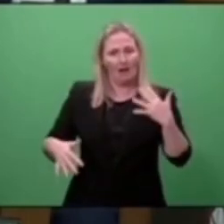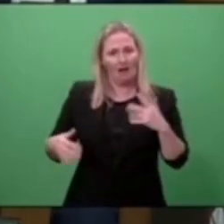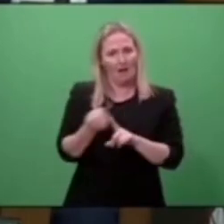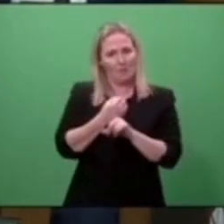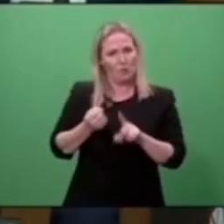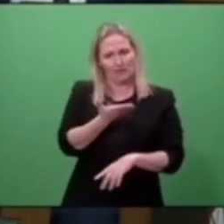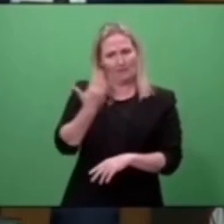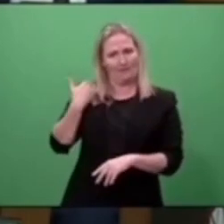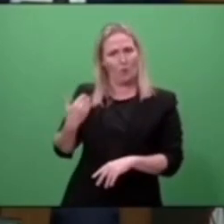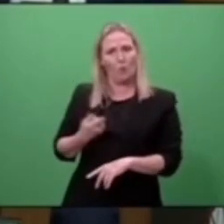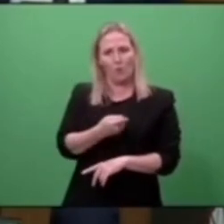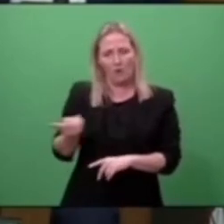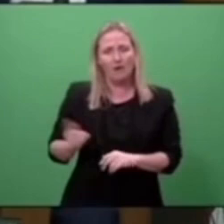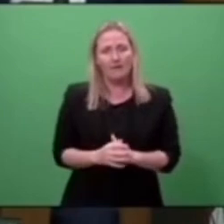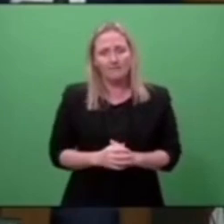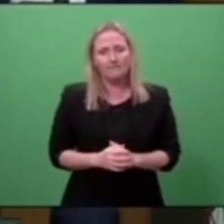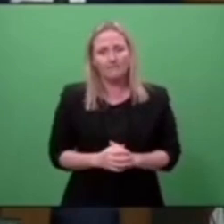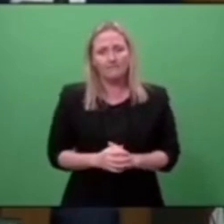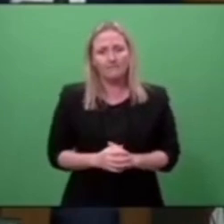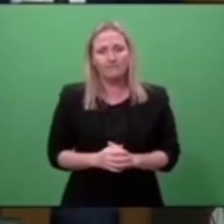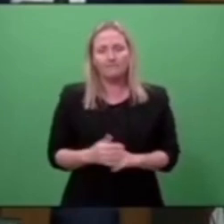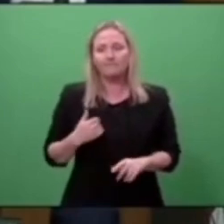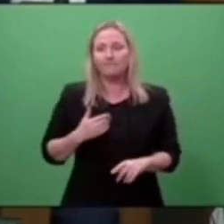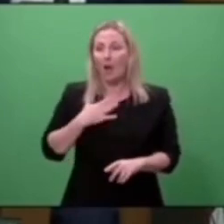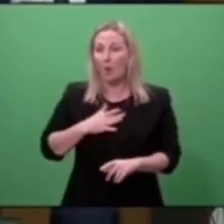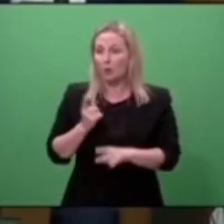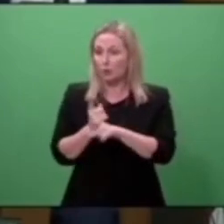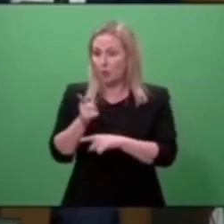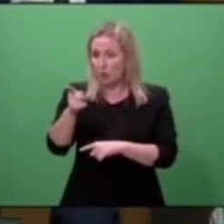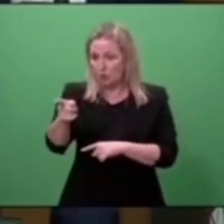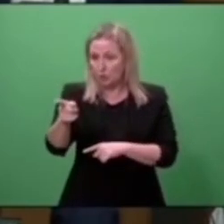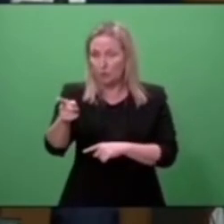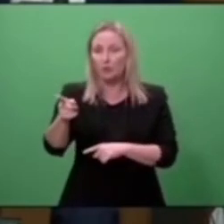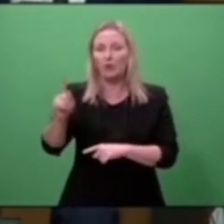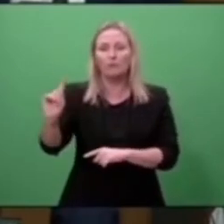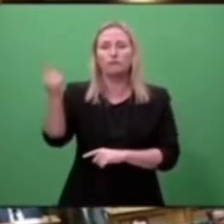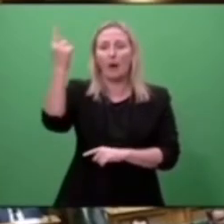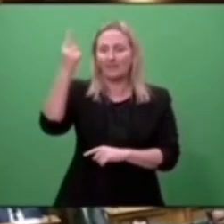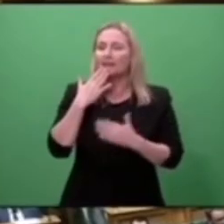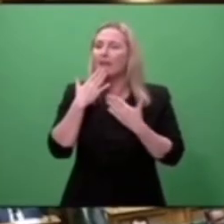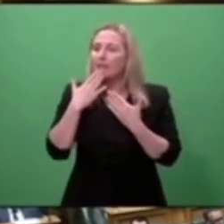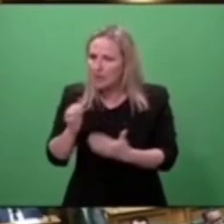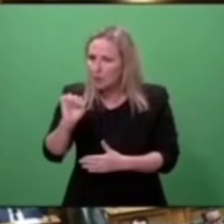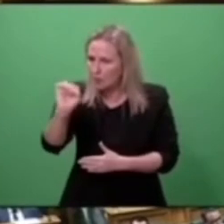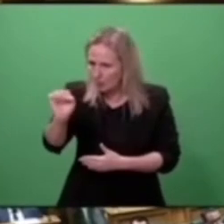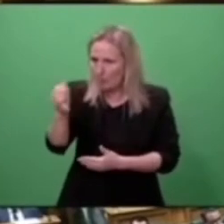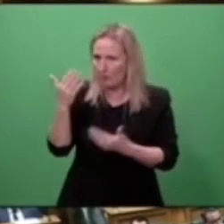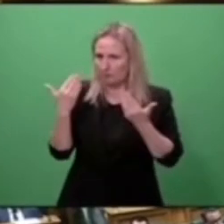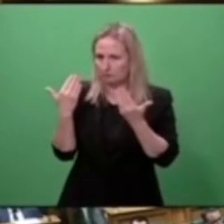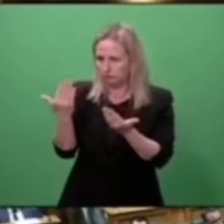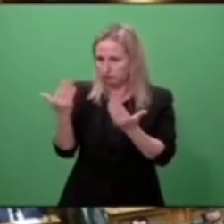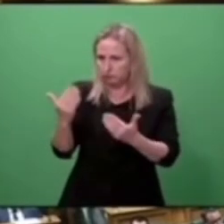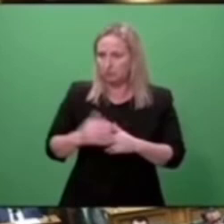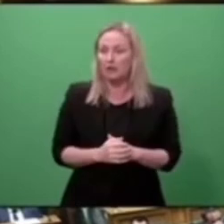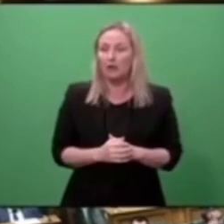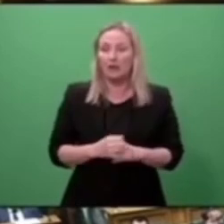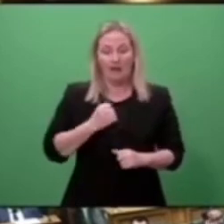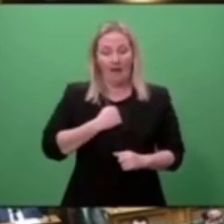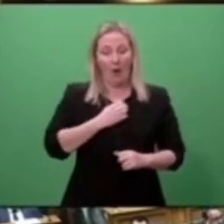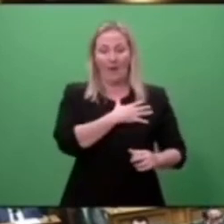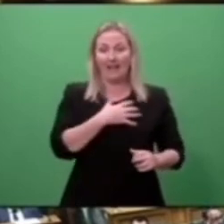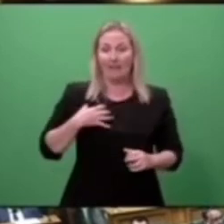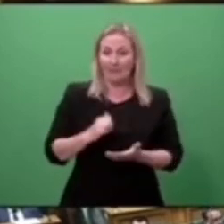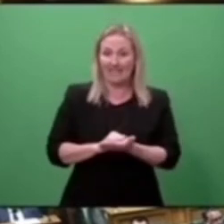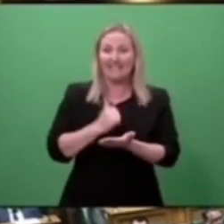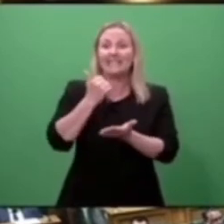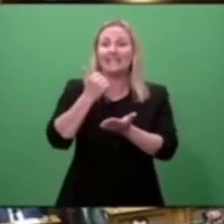Mr. Speaker, I want to address the Prime Minister and thank him for his words. Our government set up this inquiry and we'd made some changes.